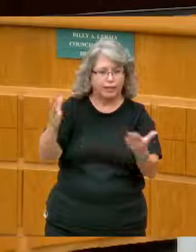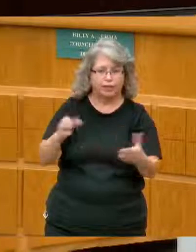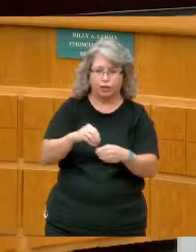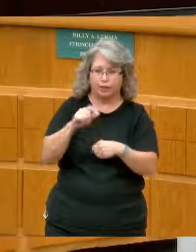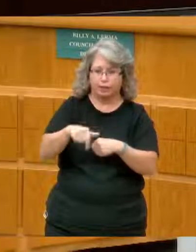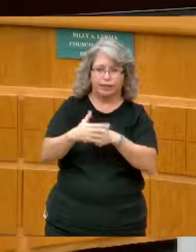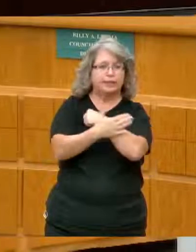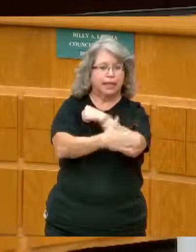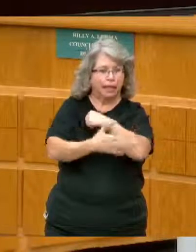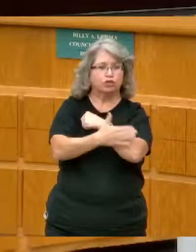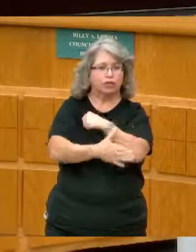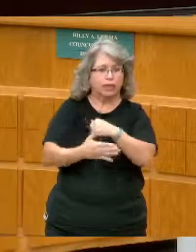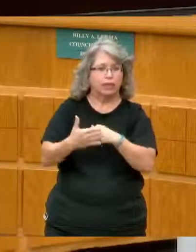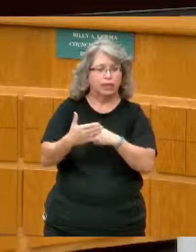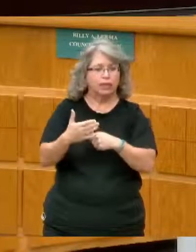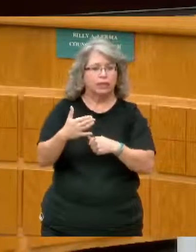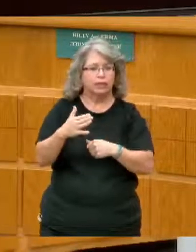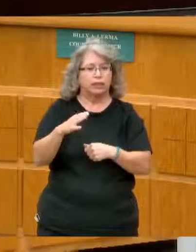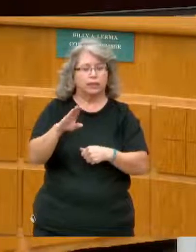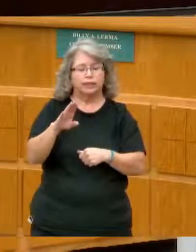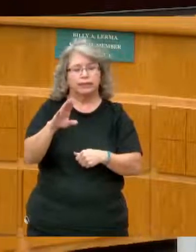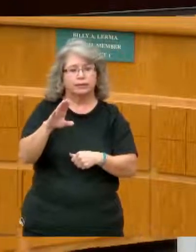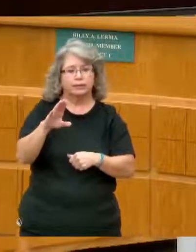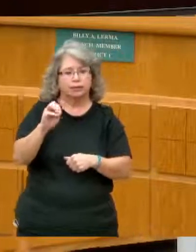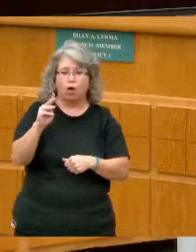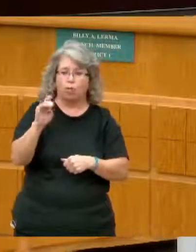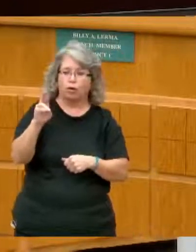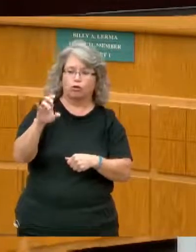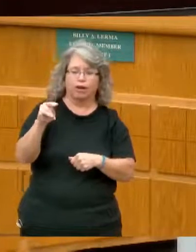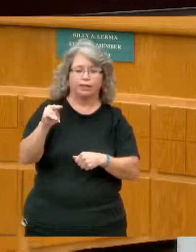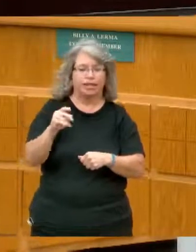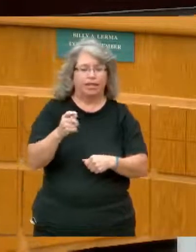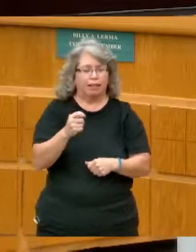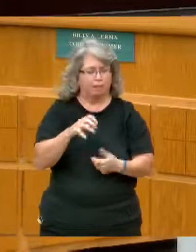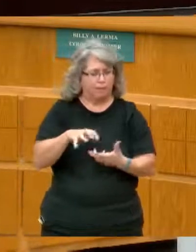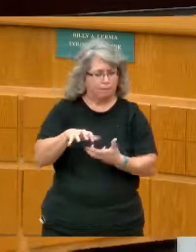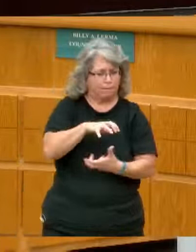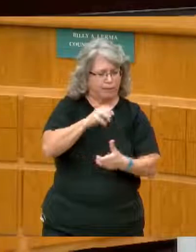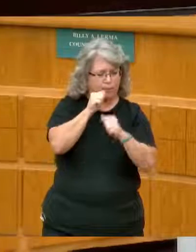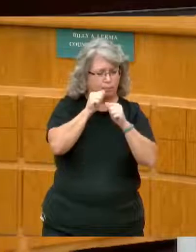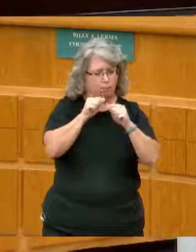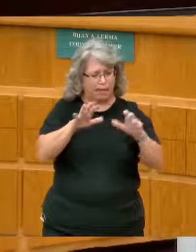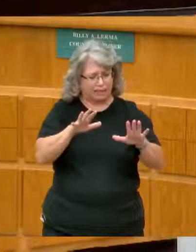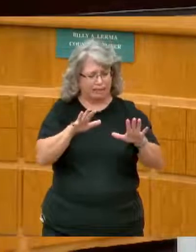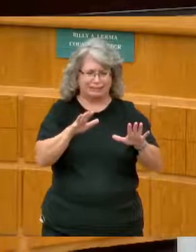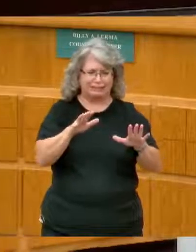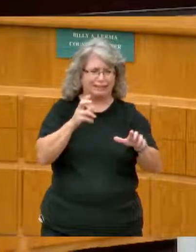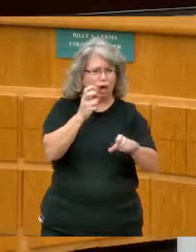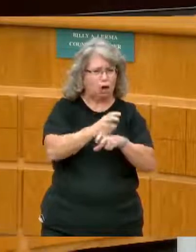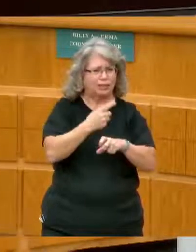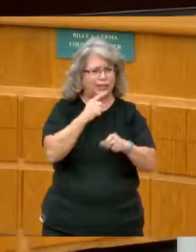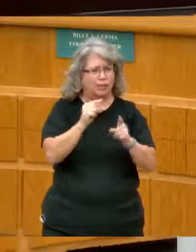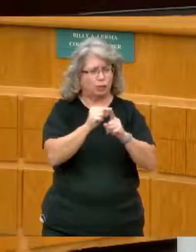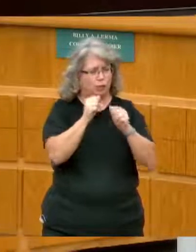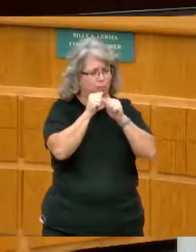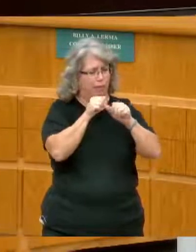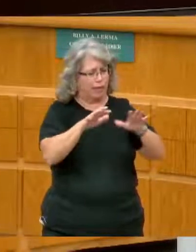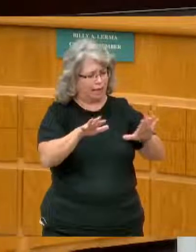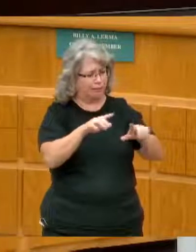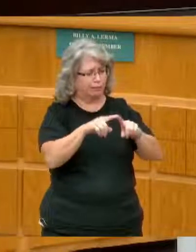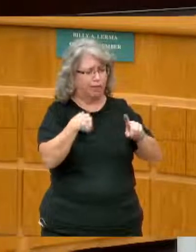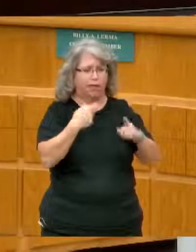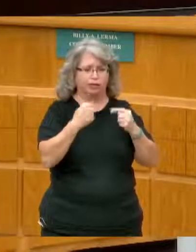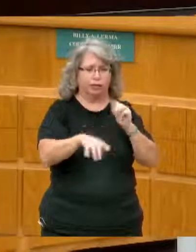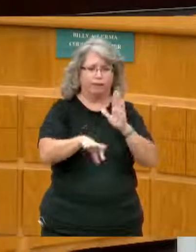but the word blessing seems bizarre to me anyway, but I try to find all good things in all difficult corners. And